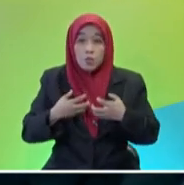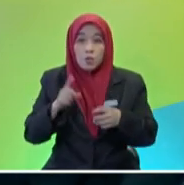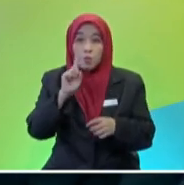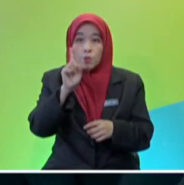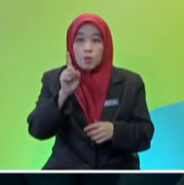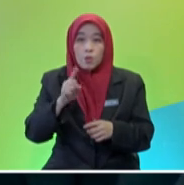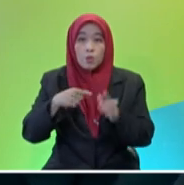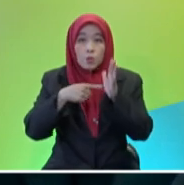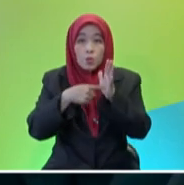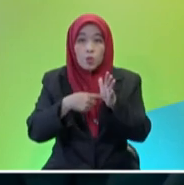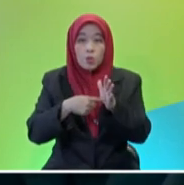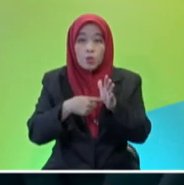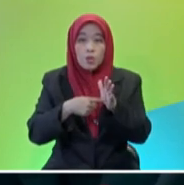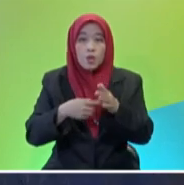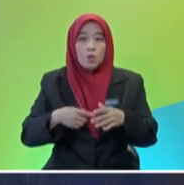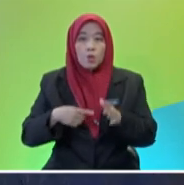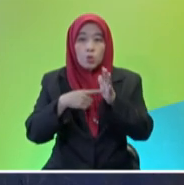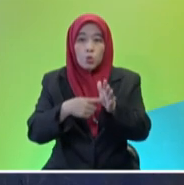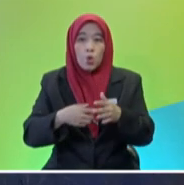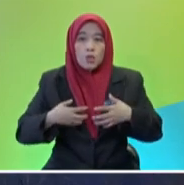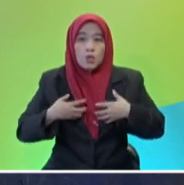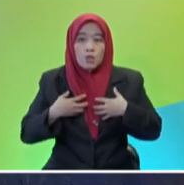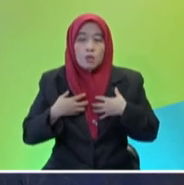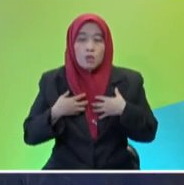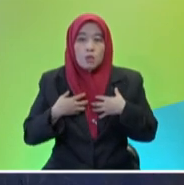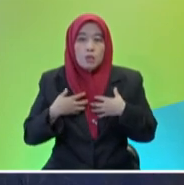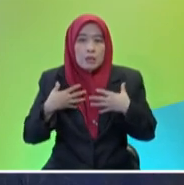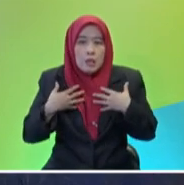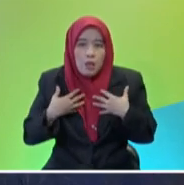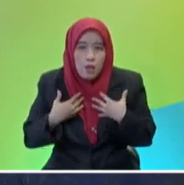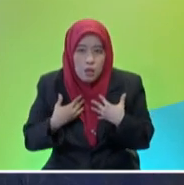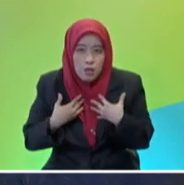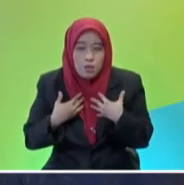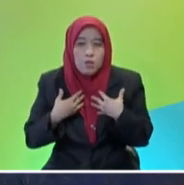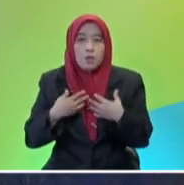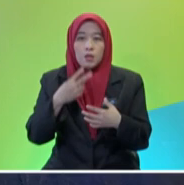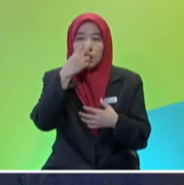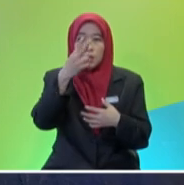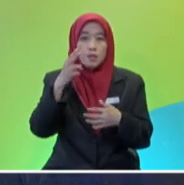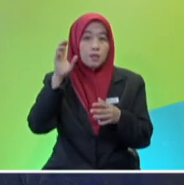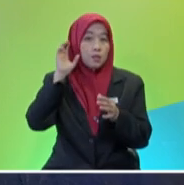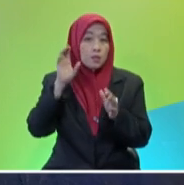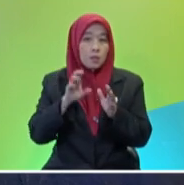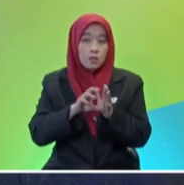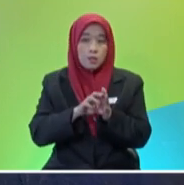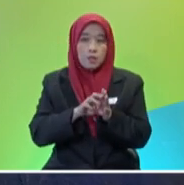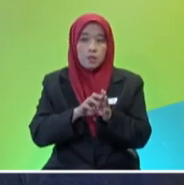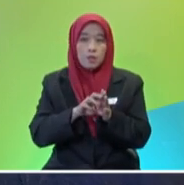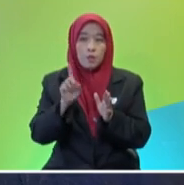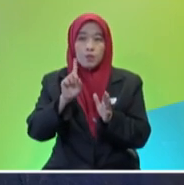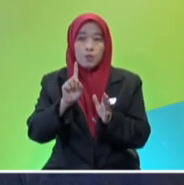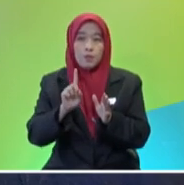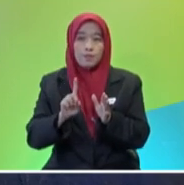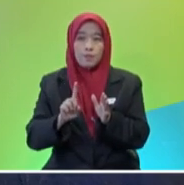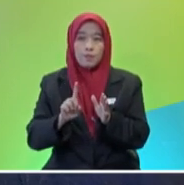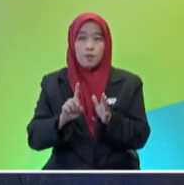emoji shows scared? Put the picture at the correct emoji. Let's see if you can do it right. Teacher, I'll try.